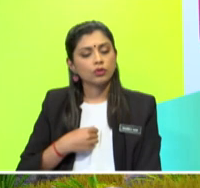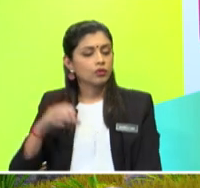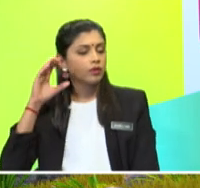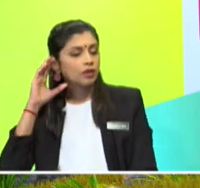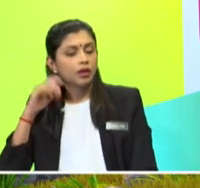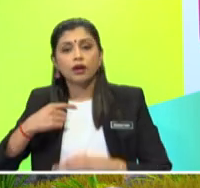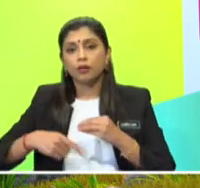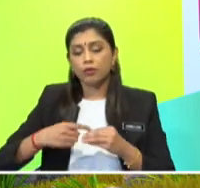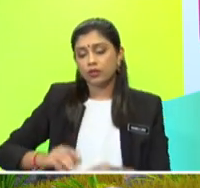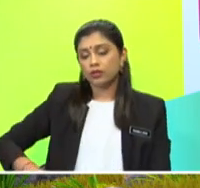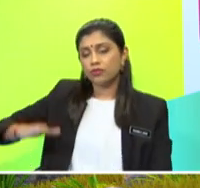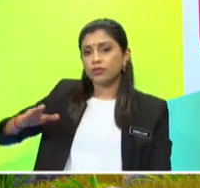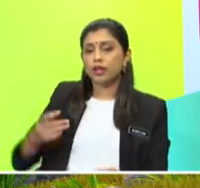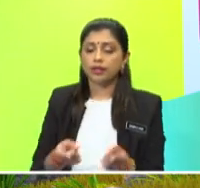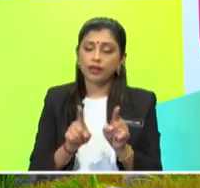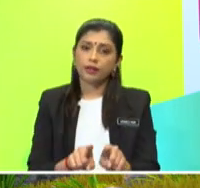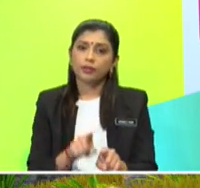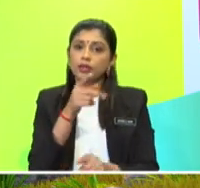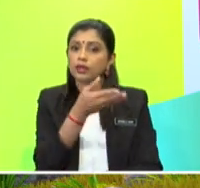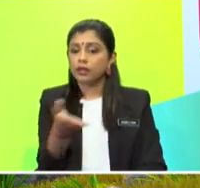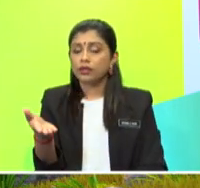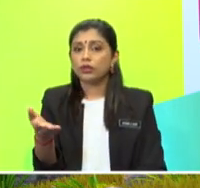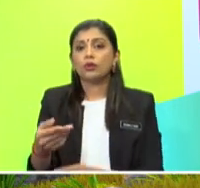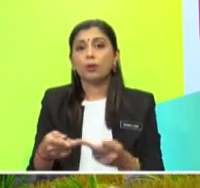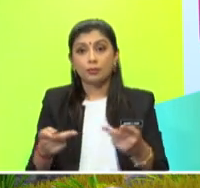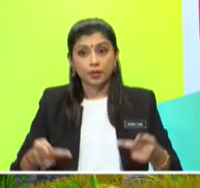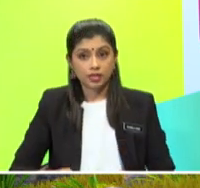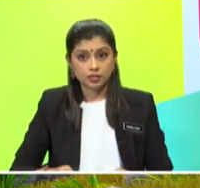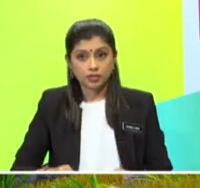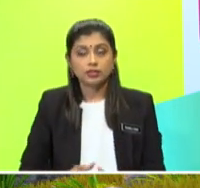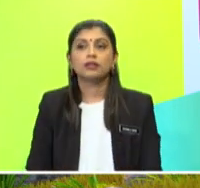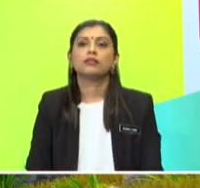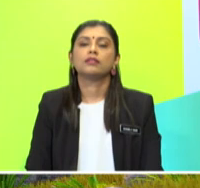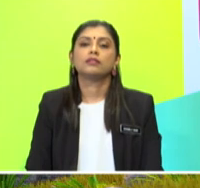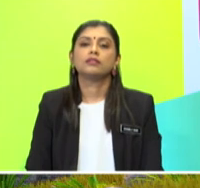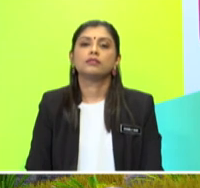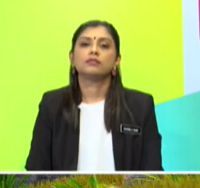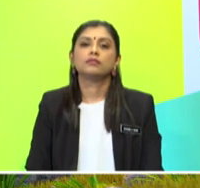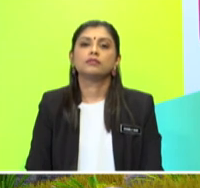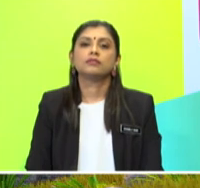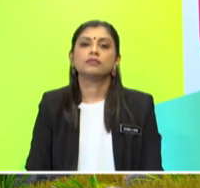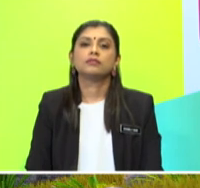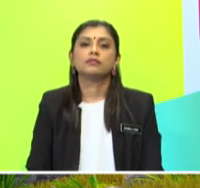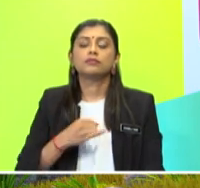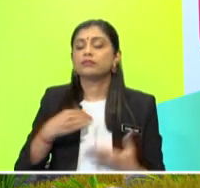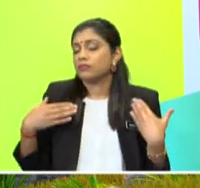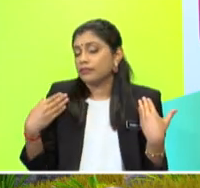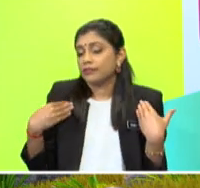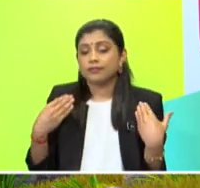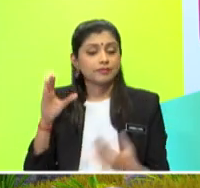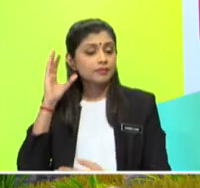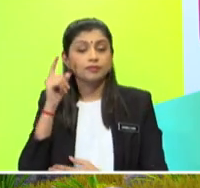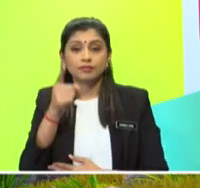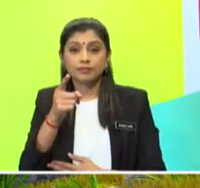flood incident that happened in your place. However, I'm ecstatic to hear that you will be presenting a mini project